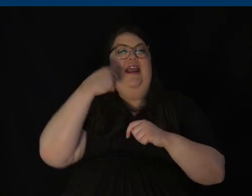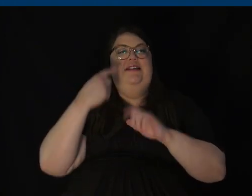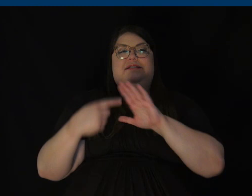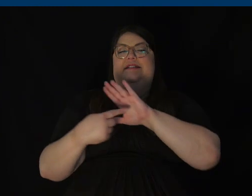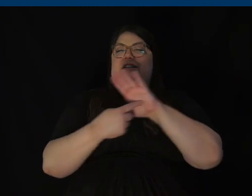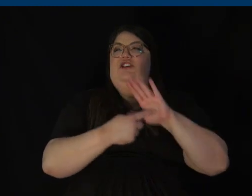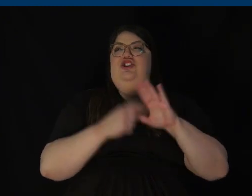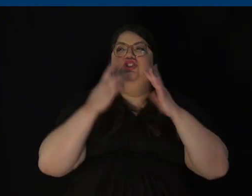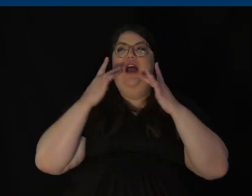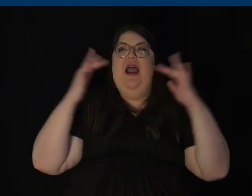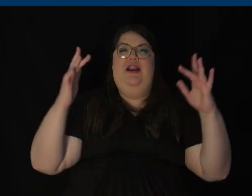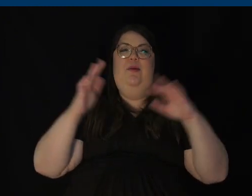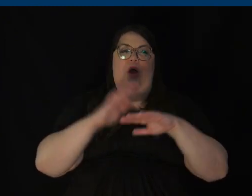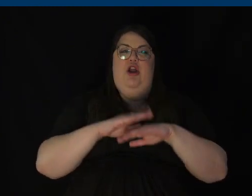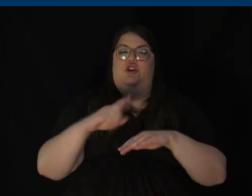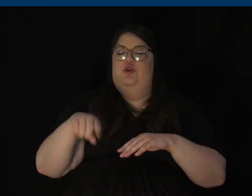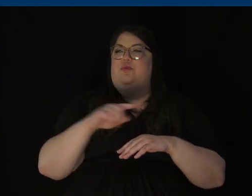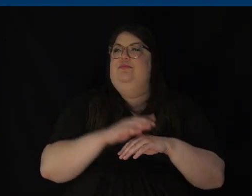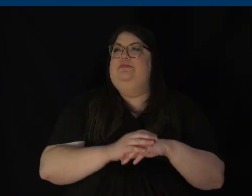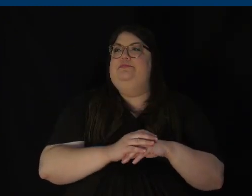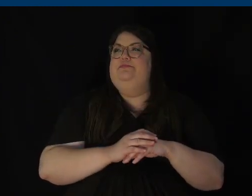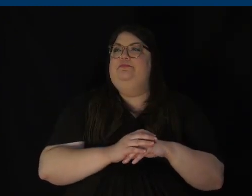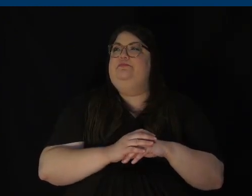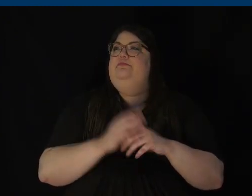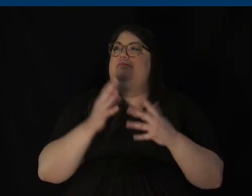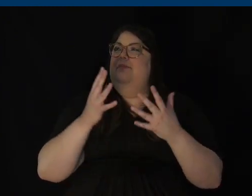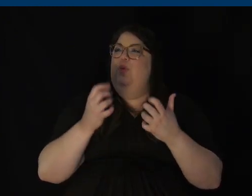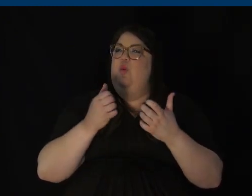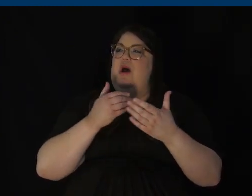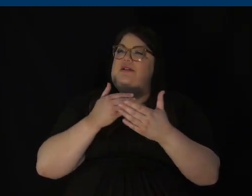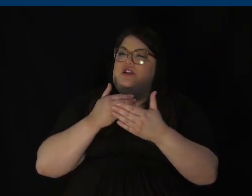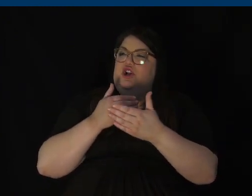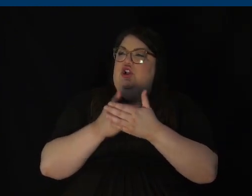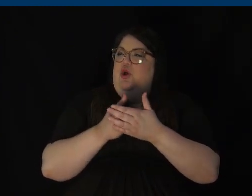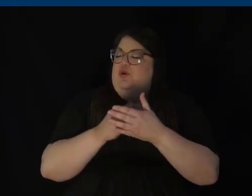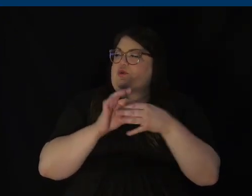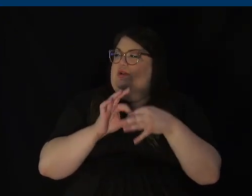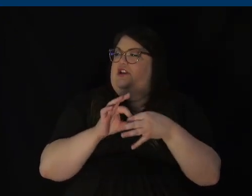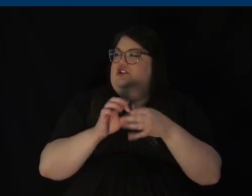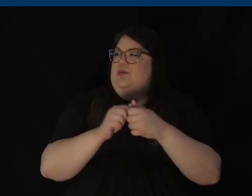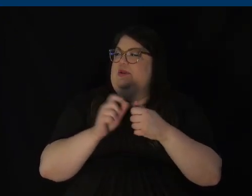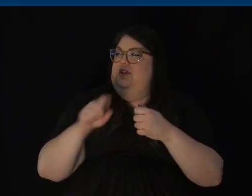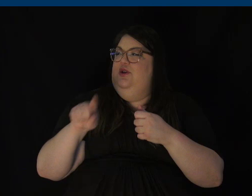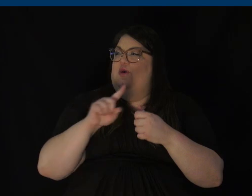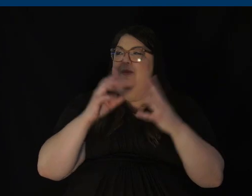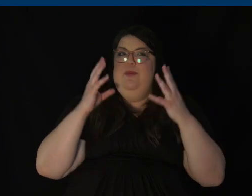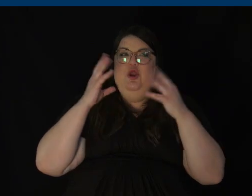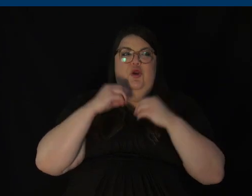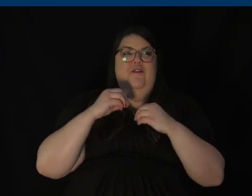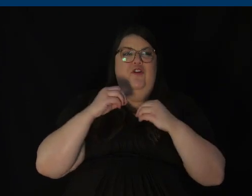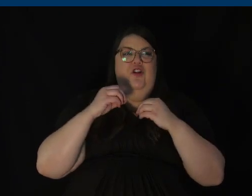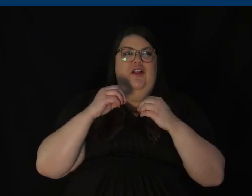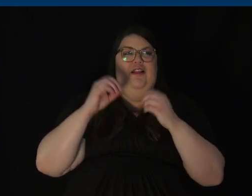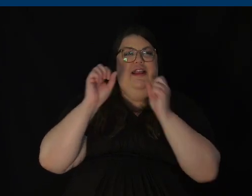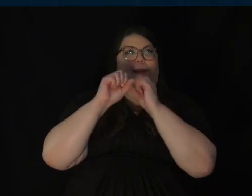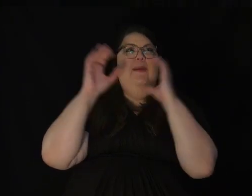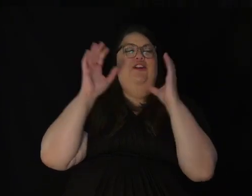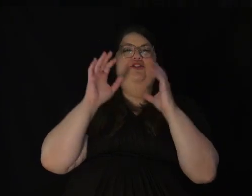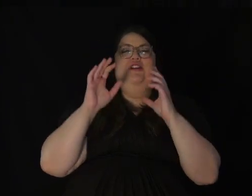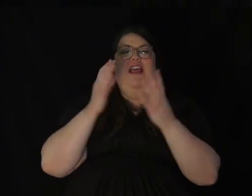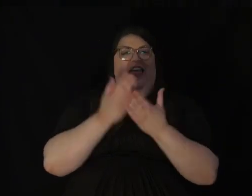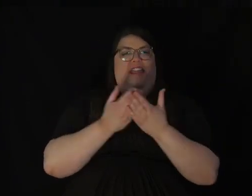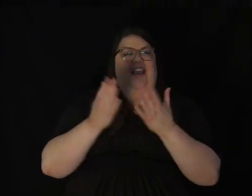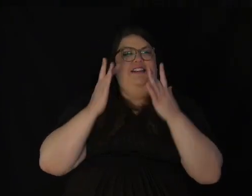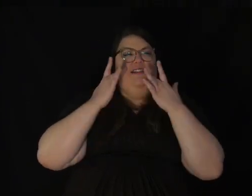wants to have a close relationship with you. Isn't that a beautiful image? Things that shine are